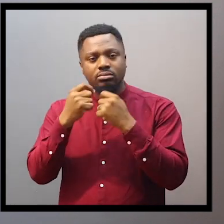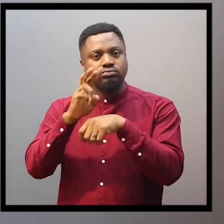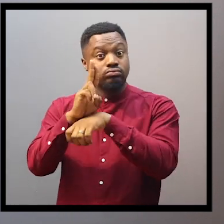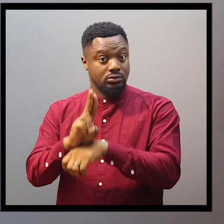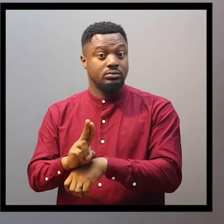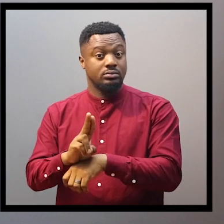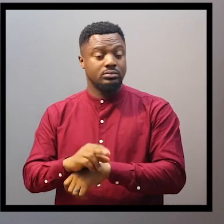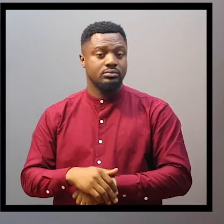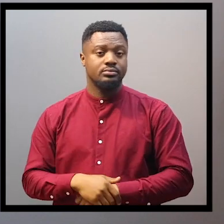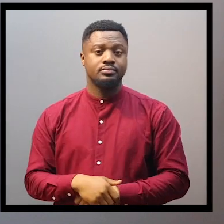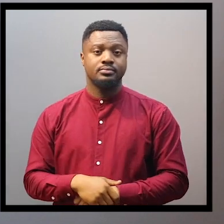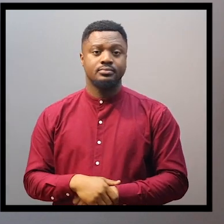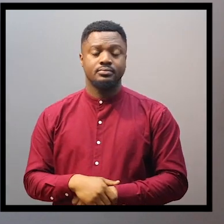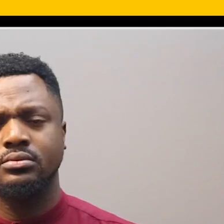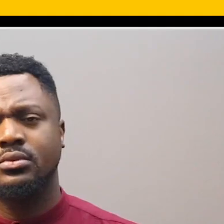and pethidine.